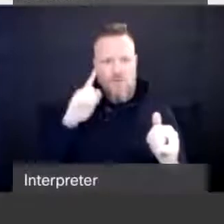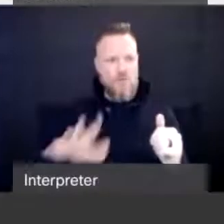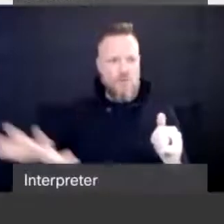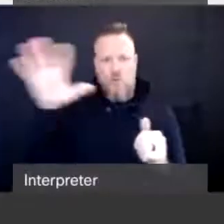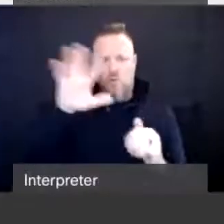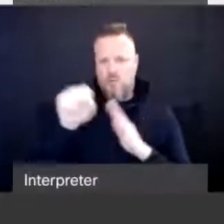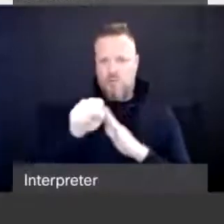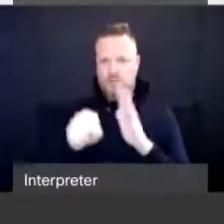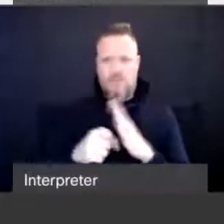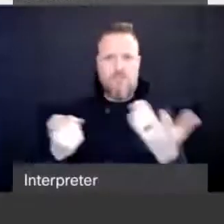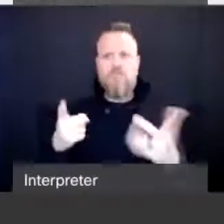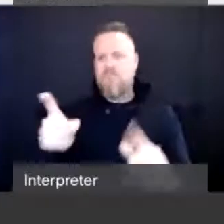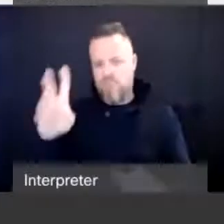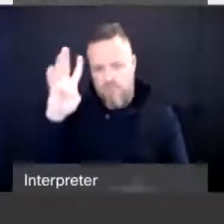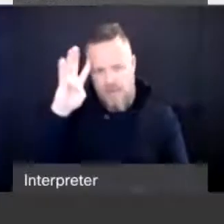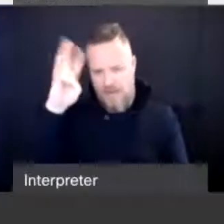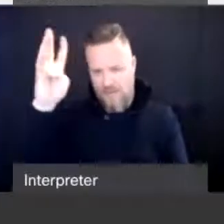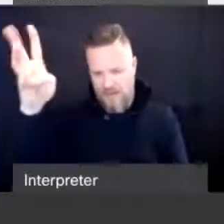So hypothetically,